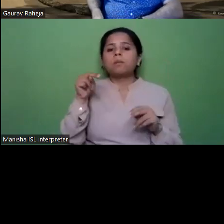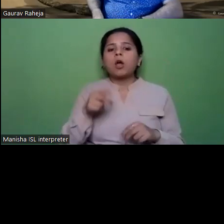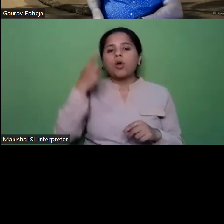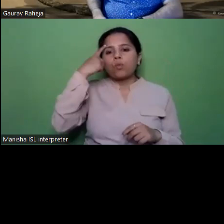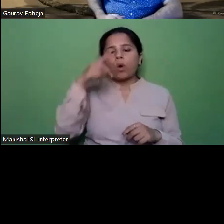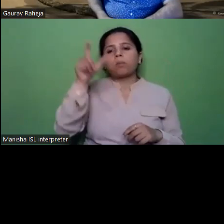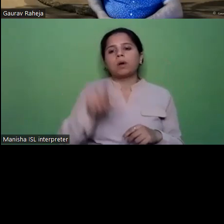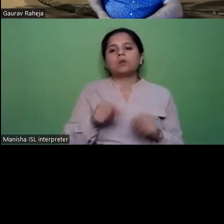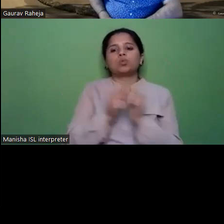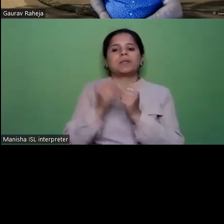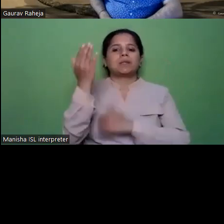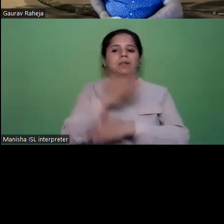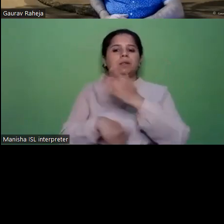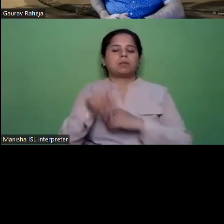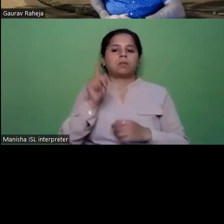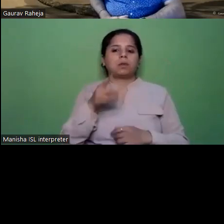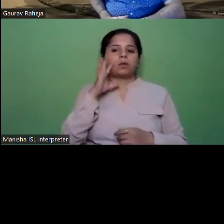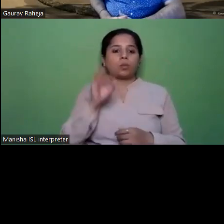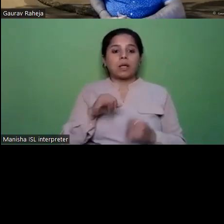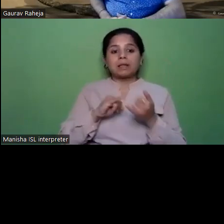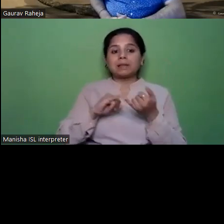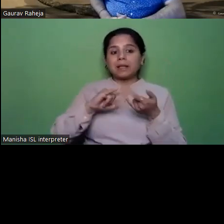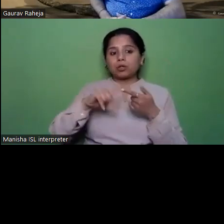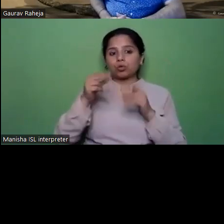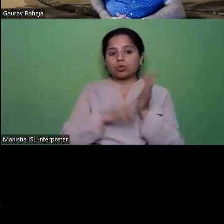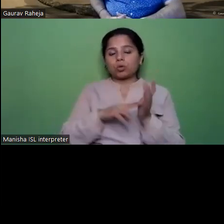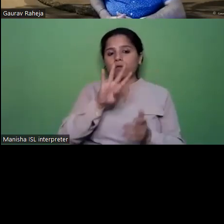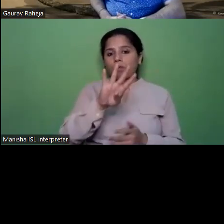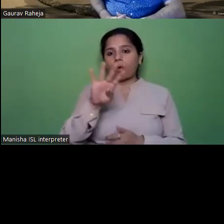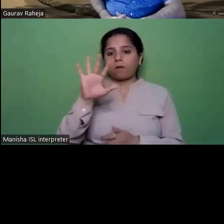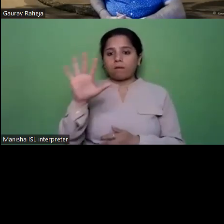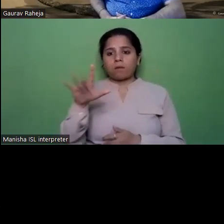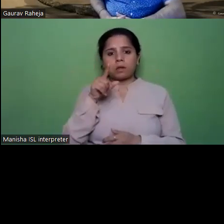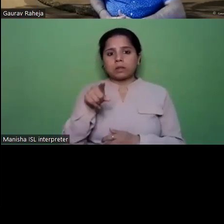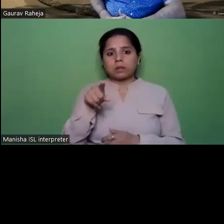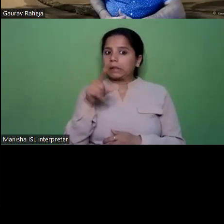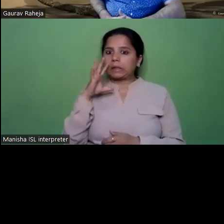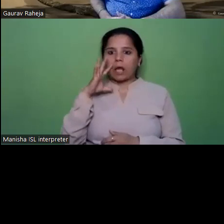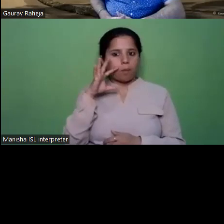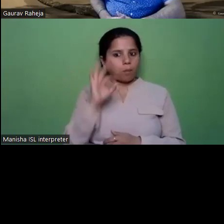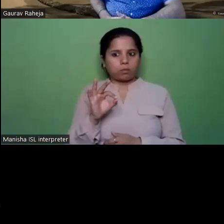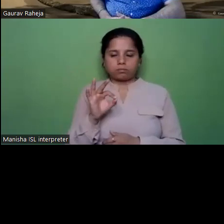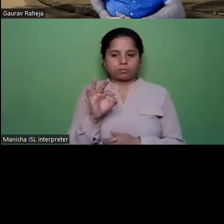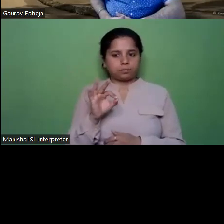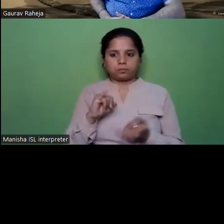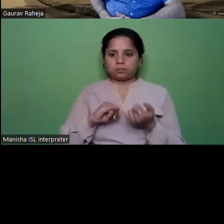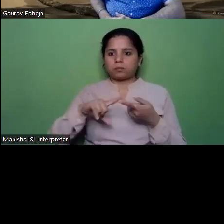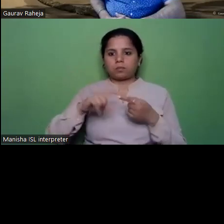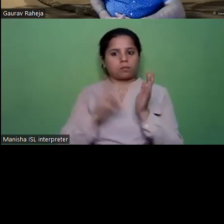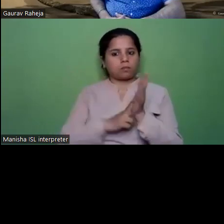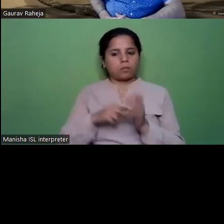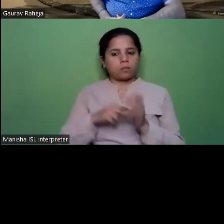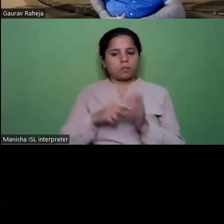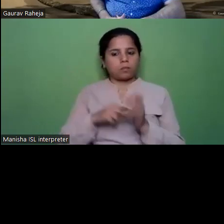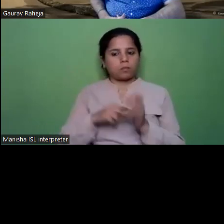persons with disabilities. Section 45 is a very critical section. It says, because